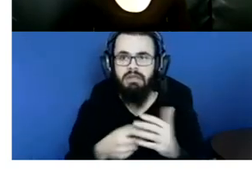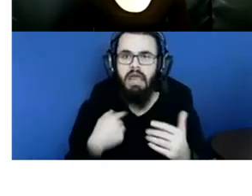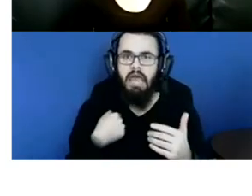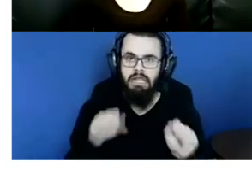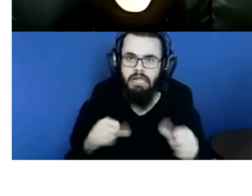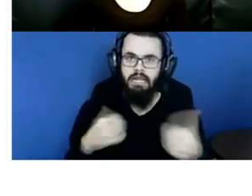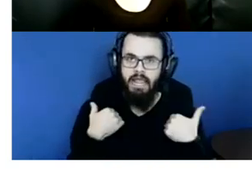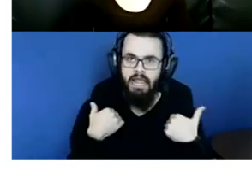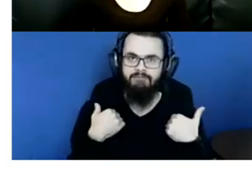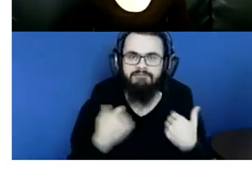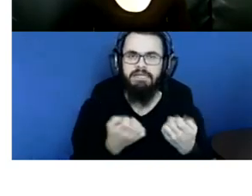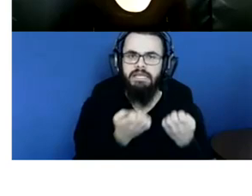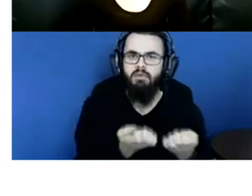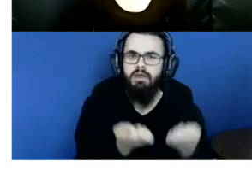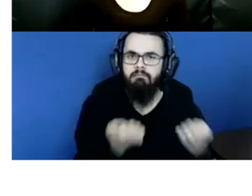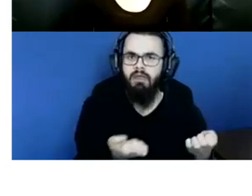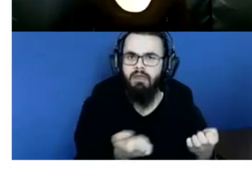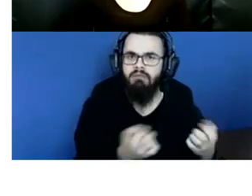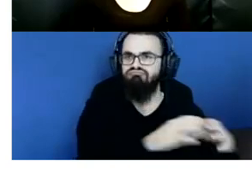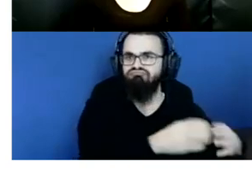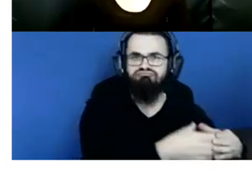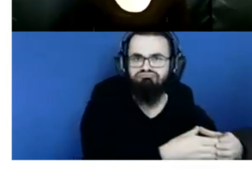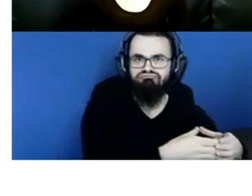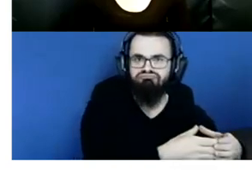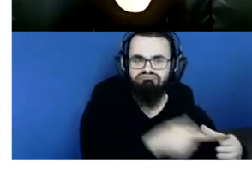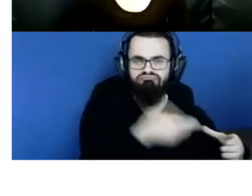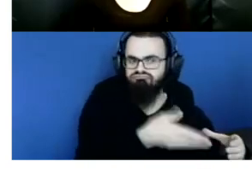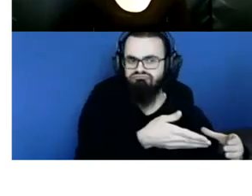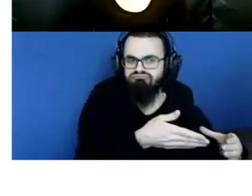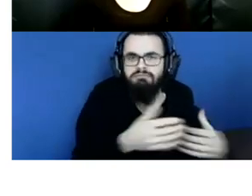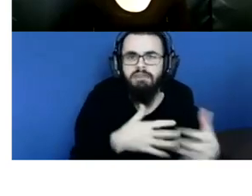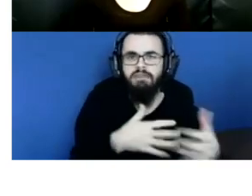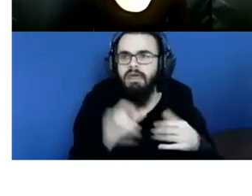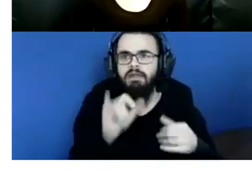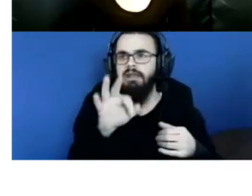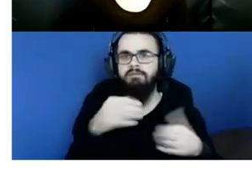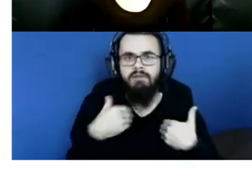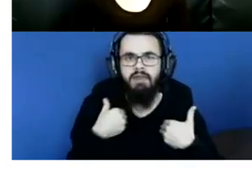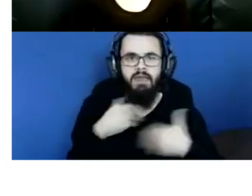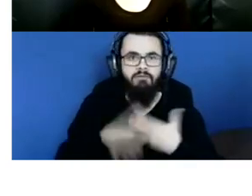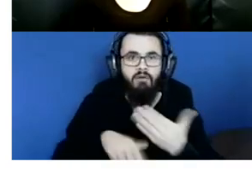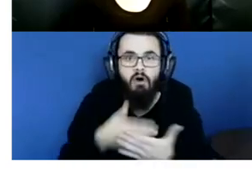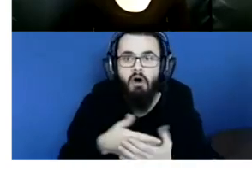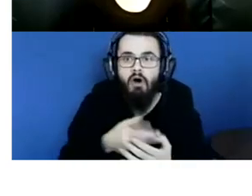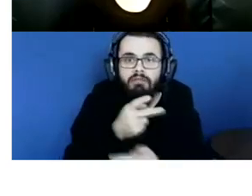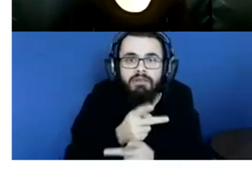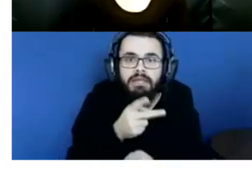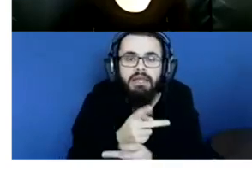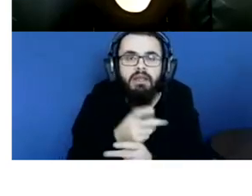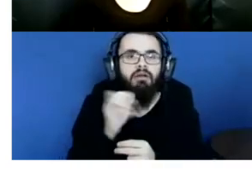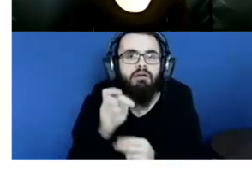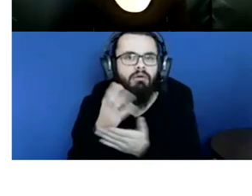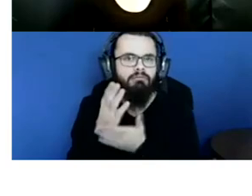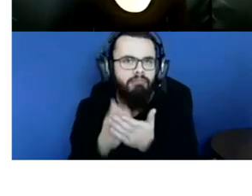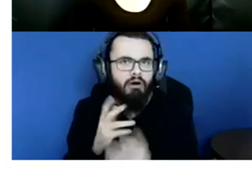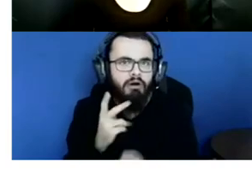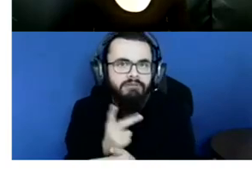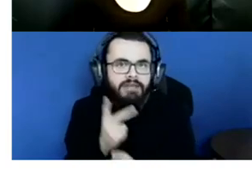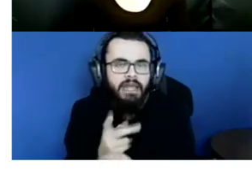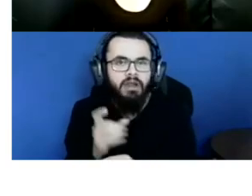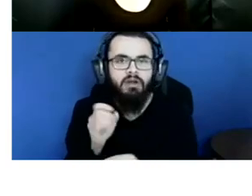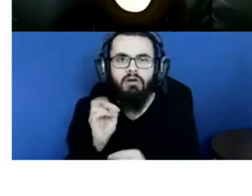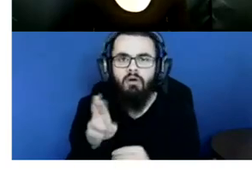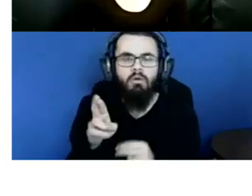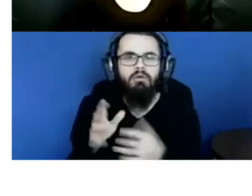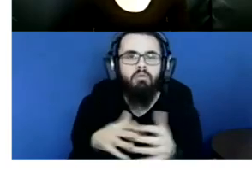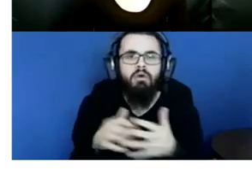have part or all of your care provided using the equiment. So we can say that that's